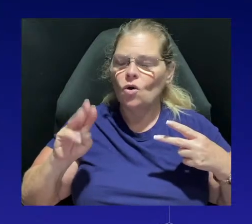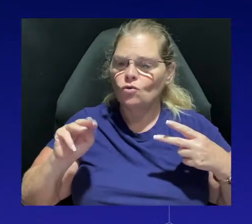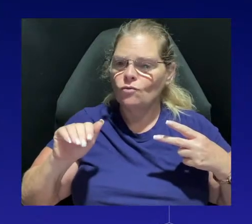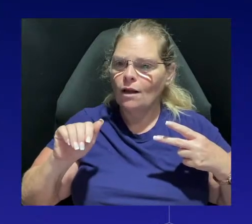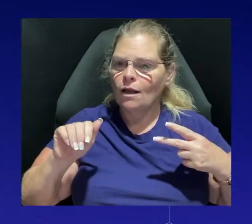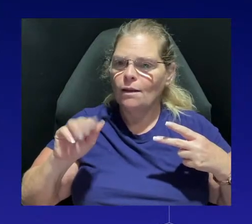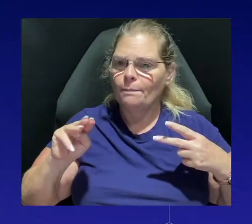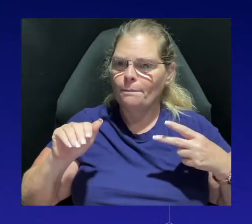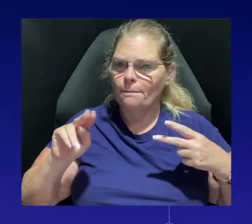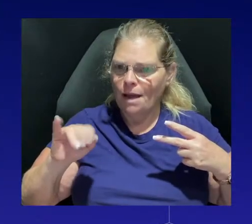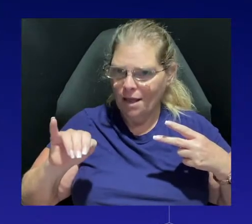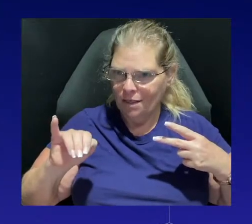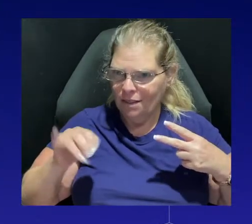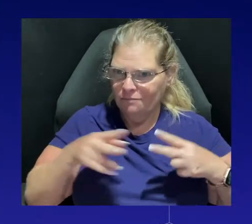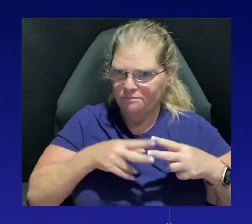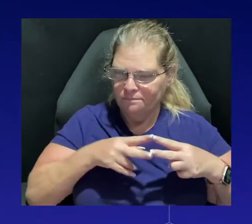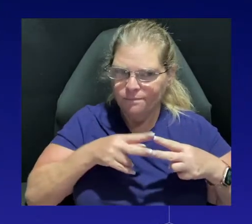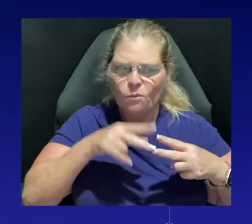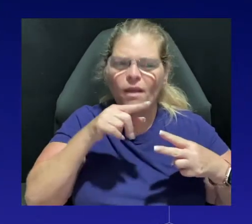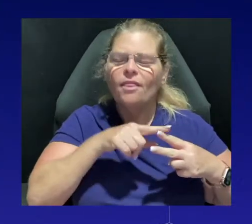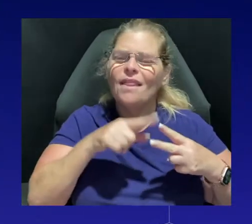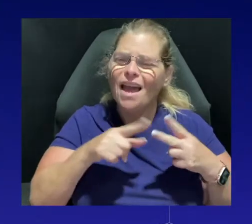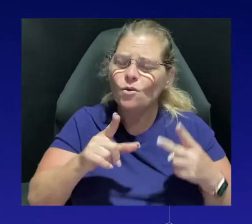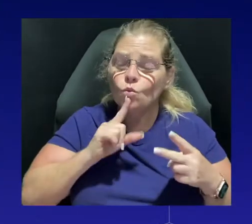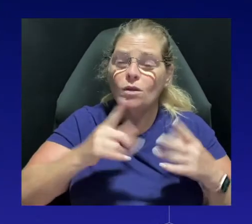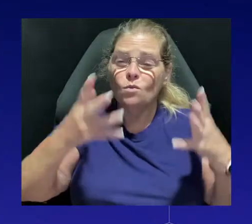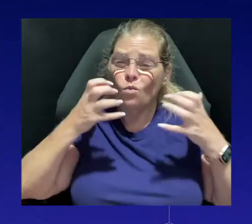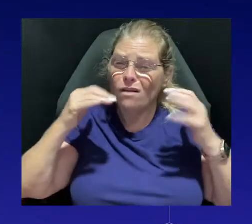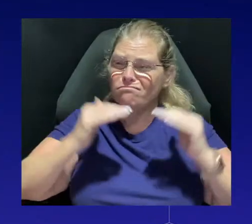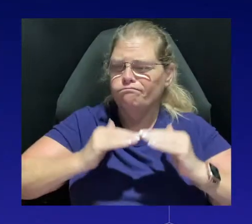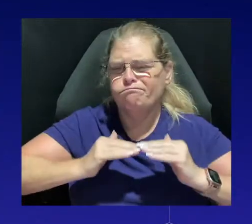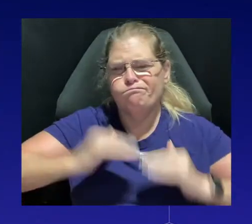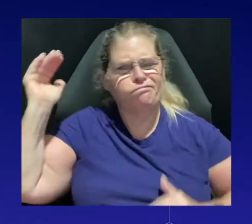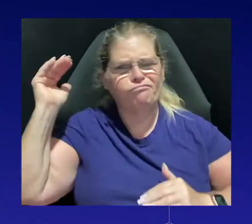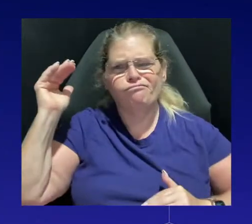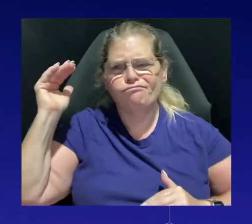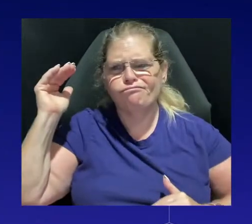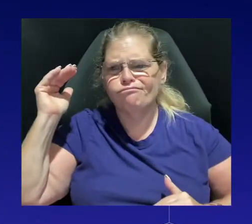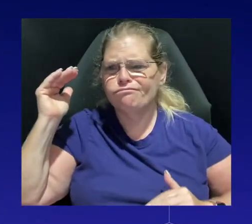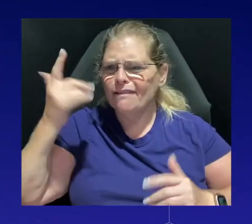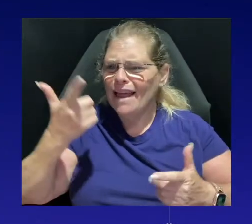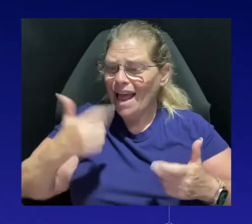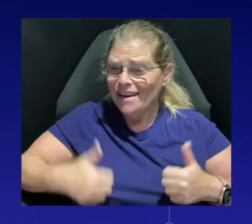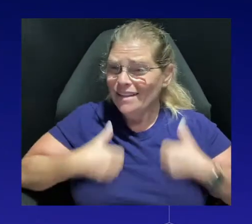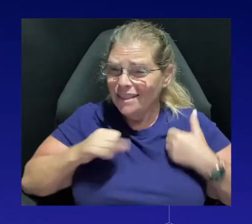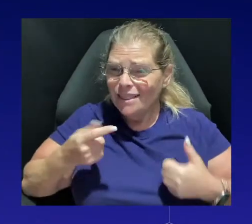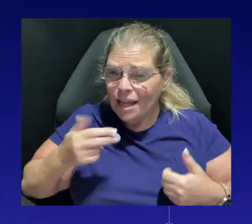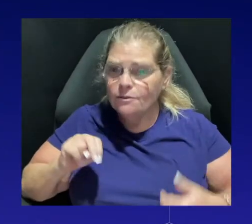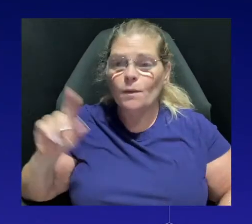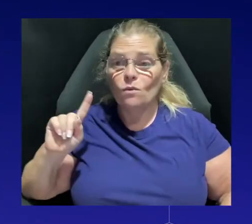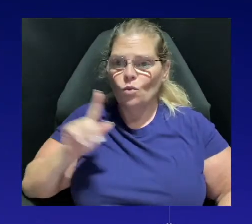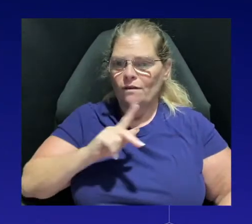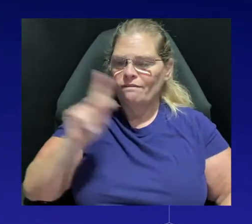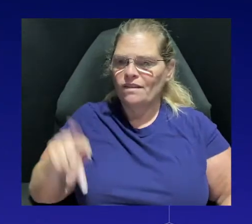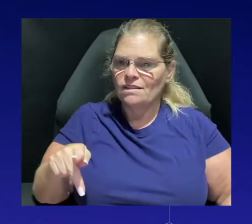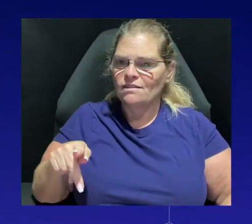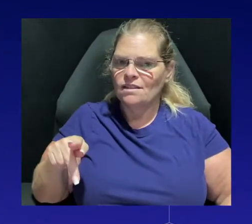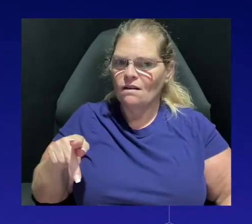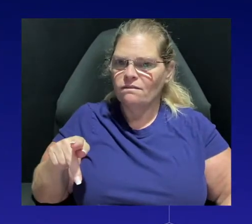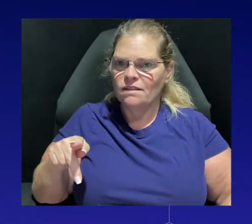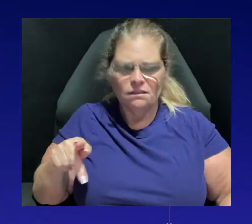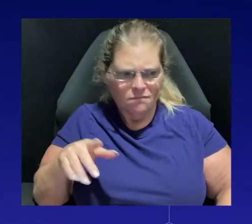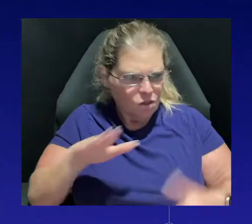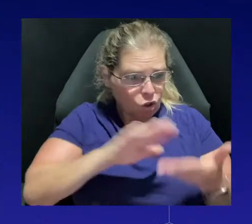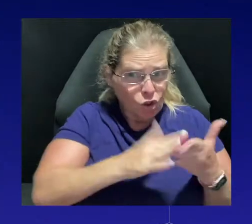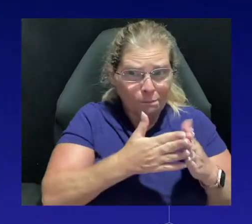intervention to address the large inequity in lifespans that we have in Philadelphia in communities right next door to each other. The